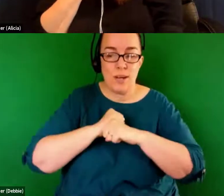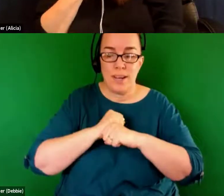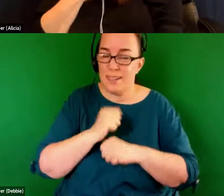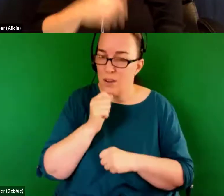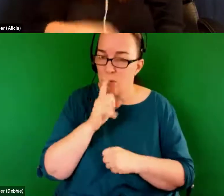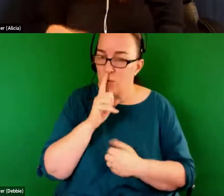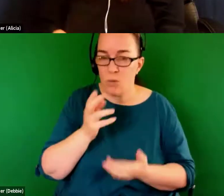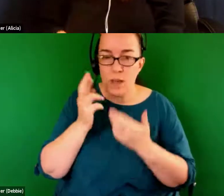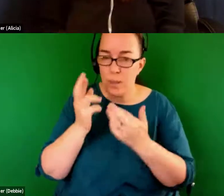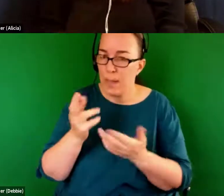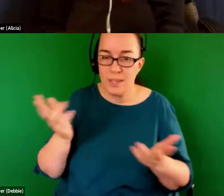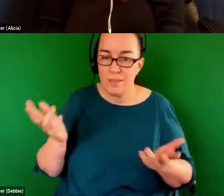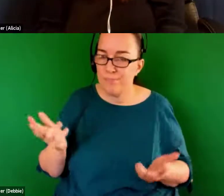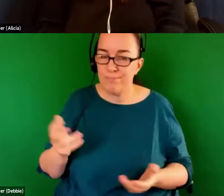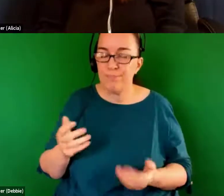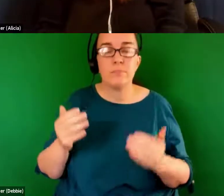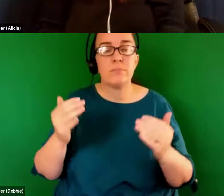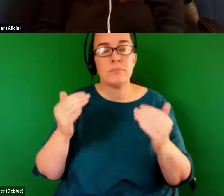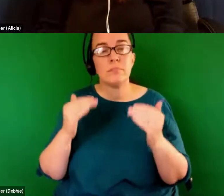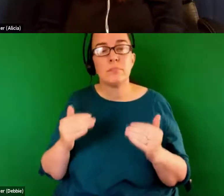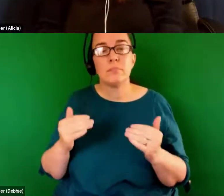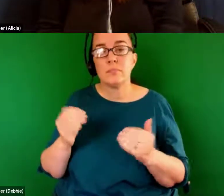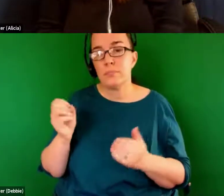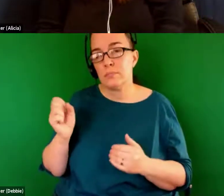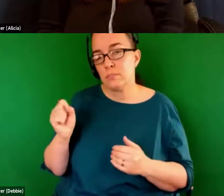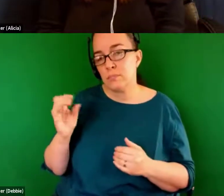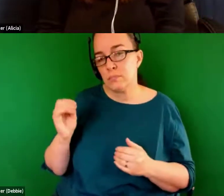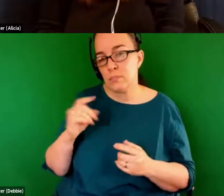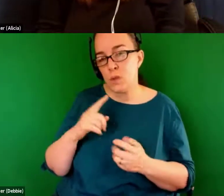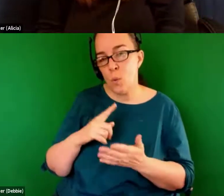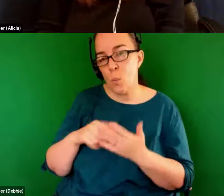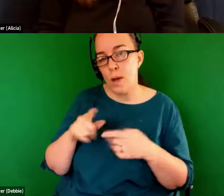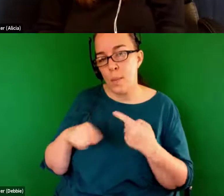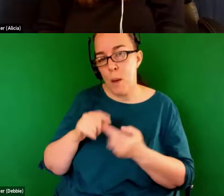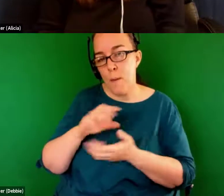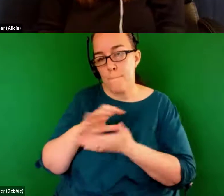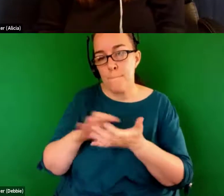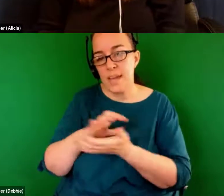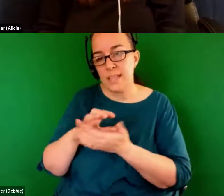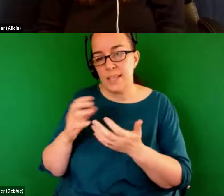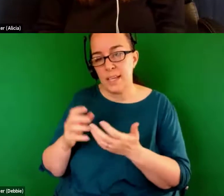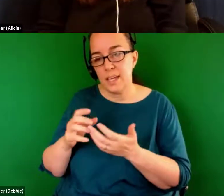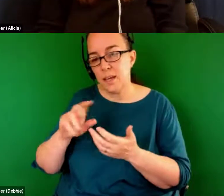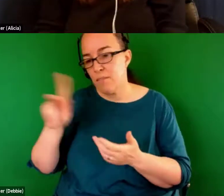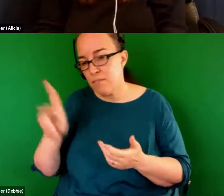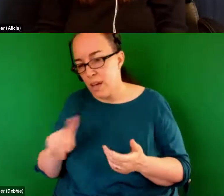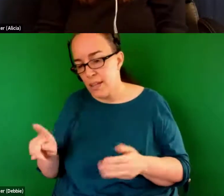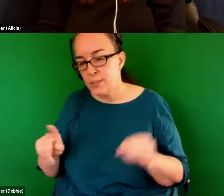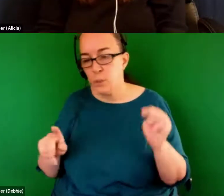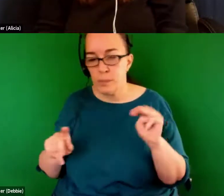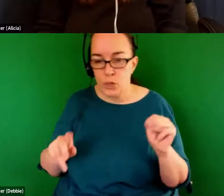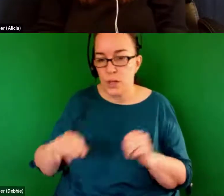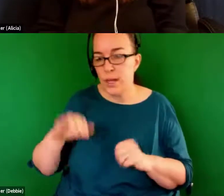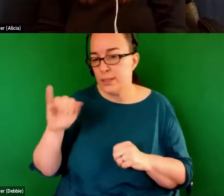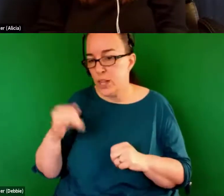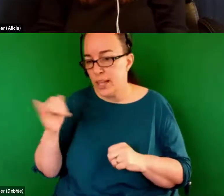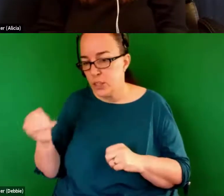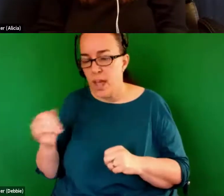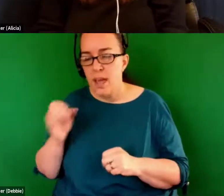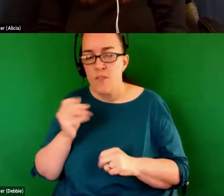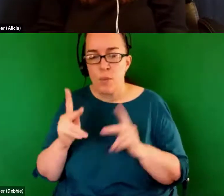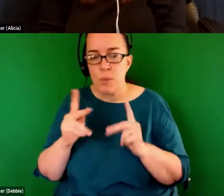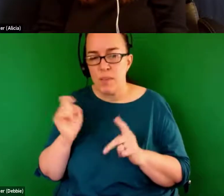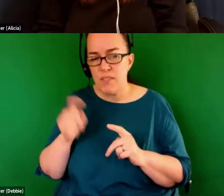literature. And so what about mixing and matching vaccines? So a couple of people have asked